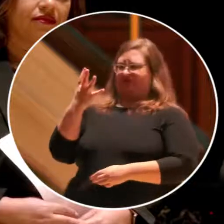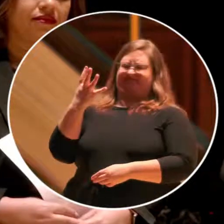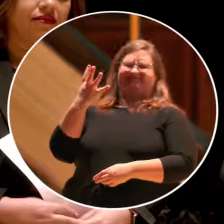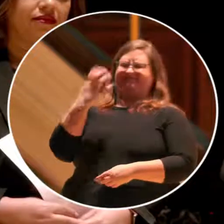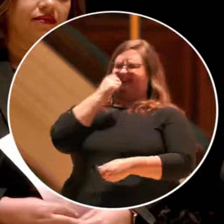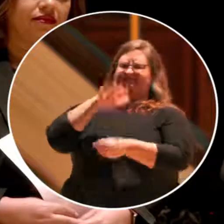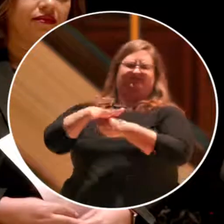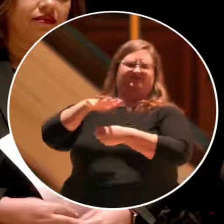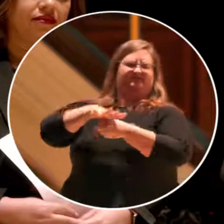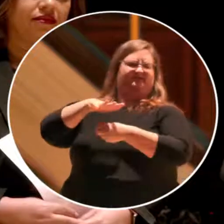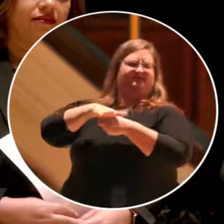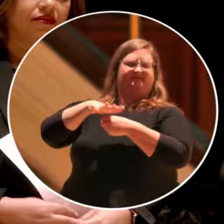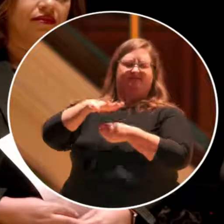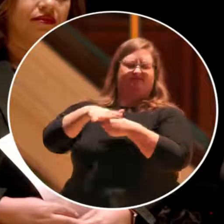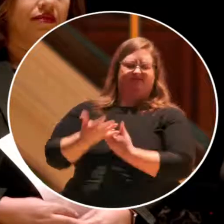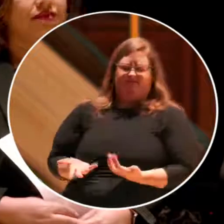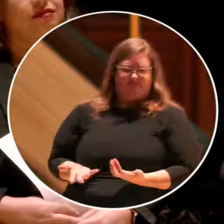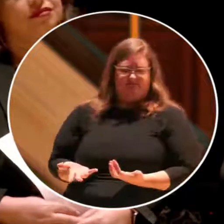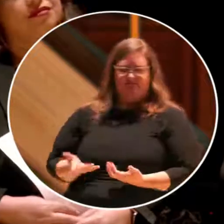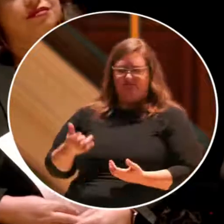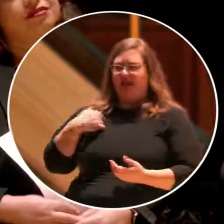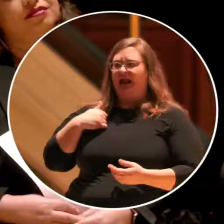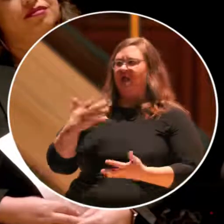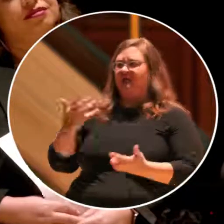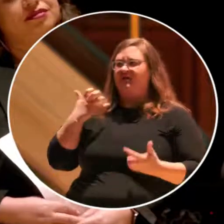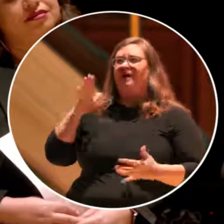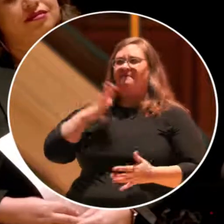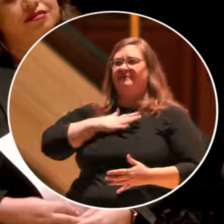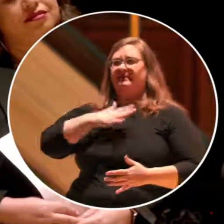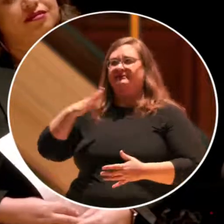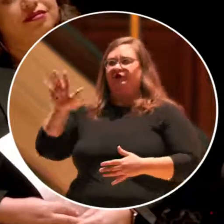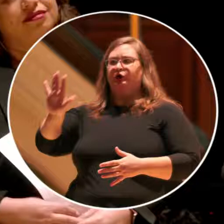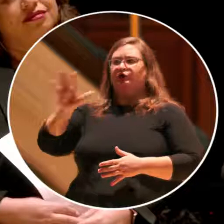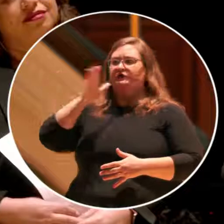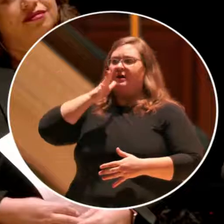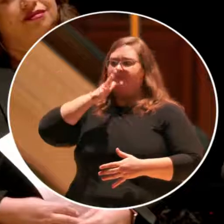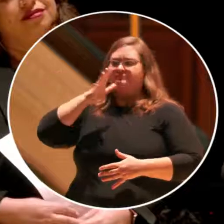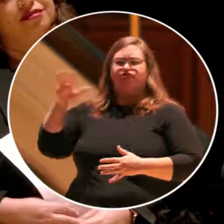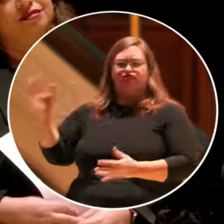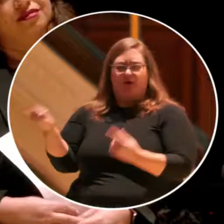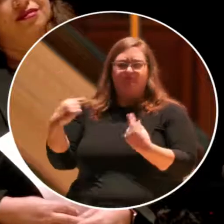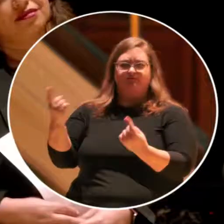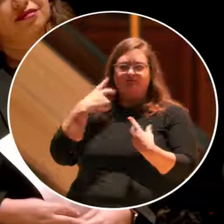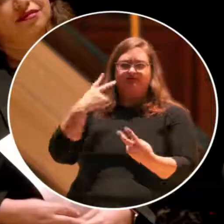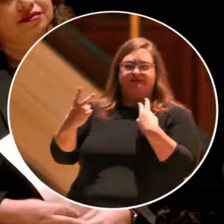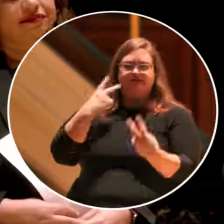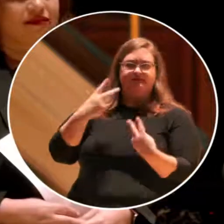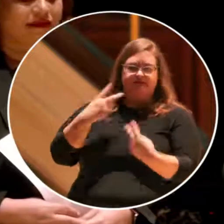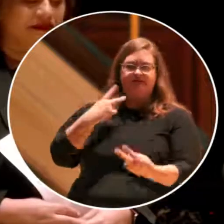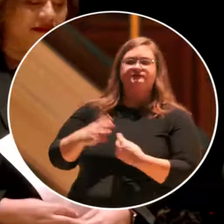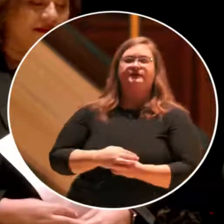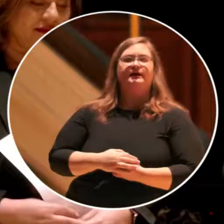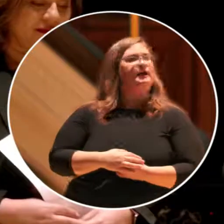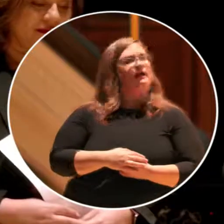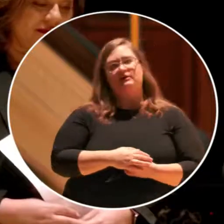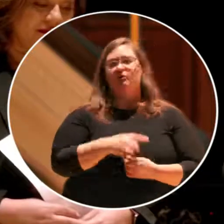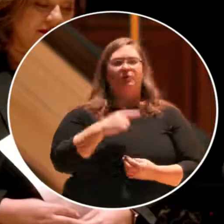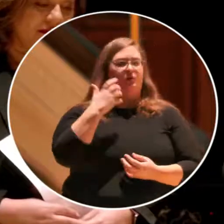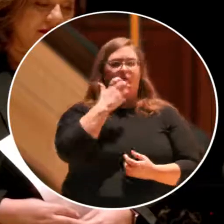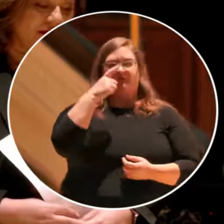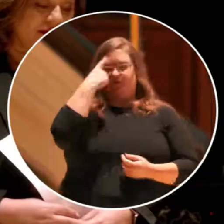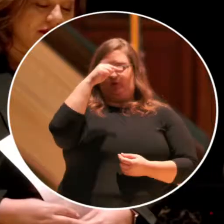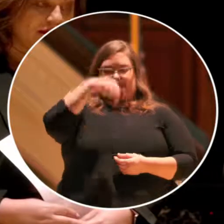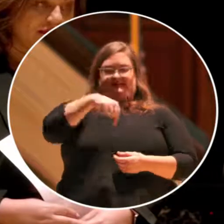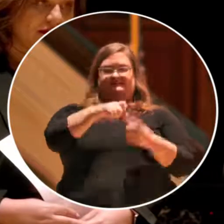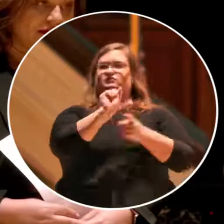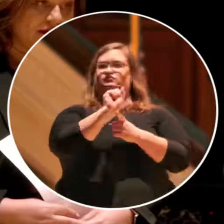And while I cannot speak to all situations of this kind, I can assure you that in this one, it is in the absolute best interest